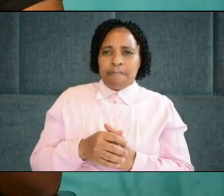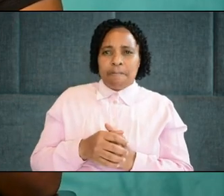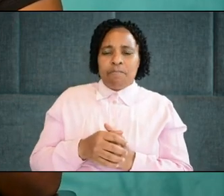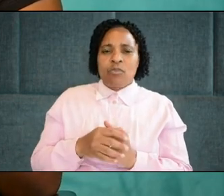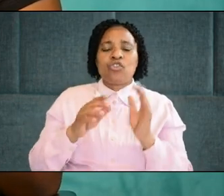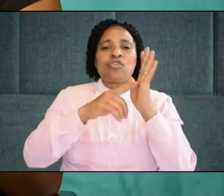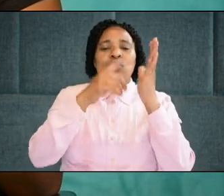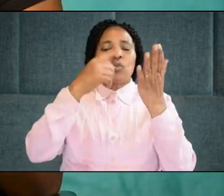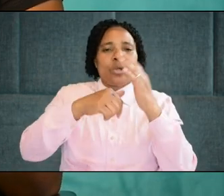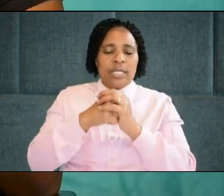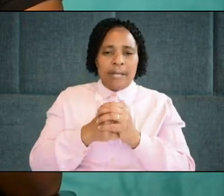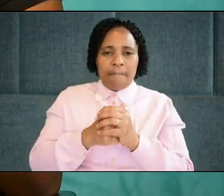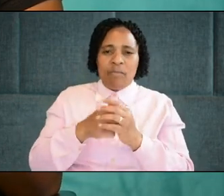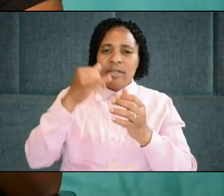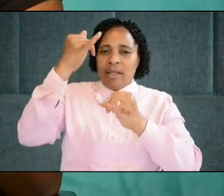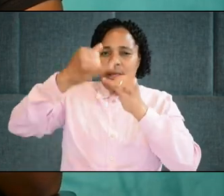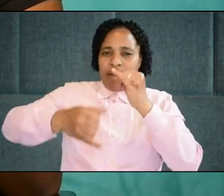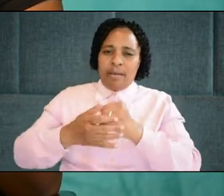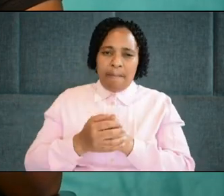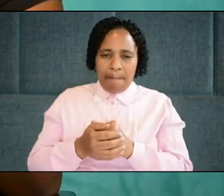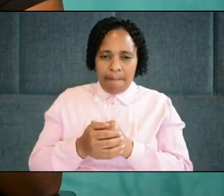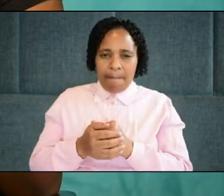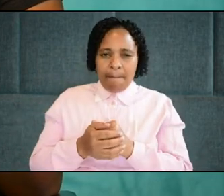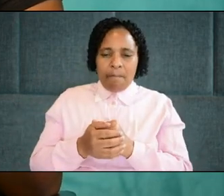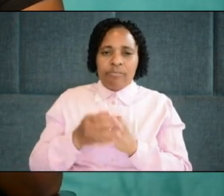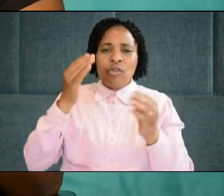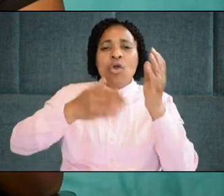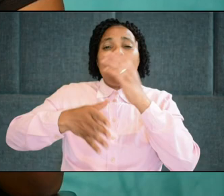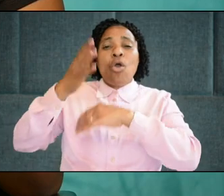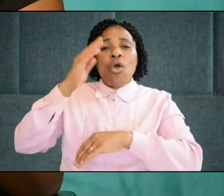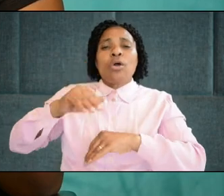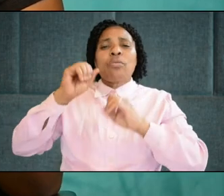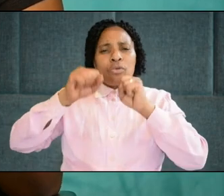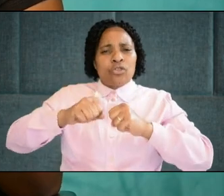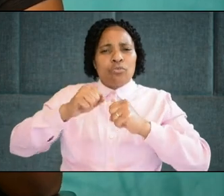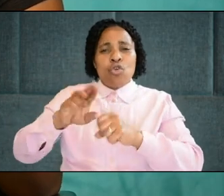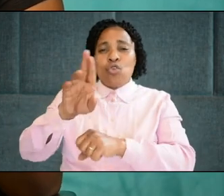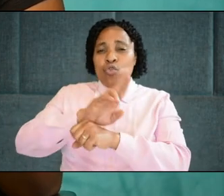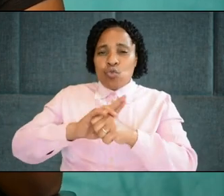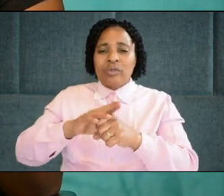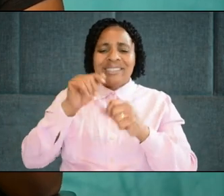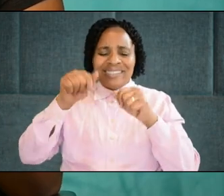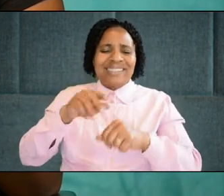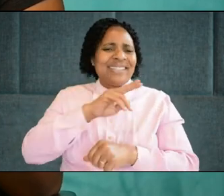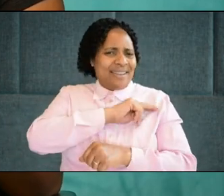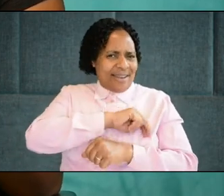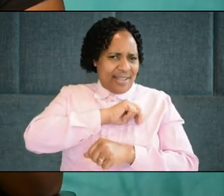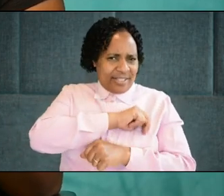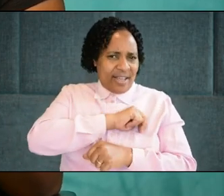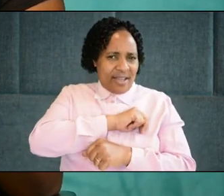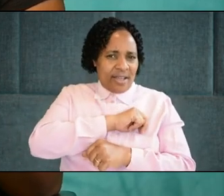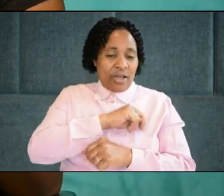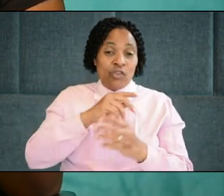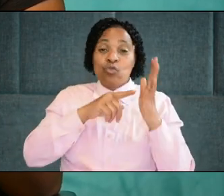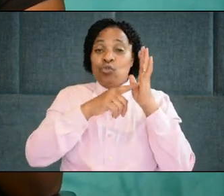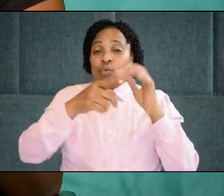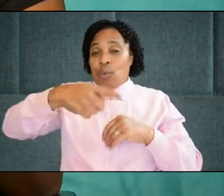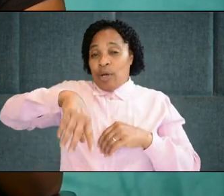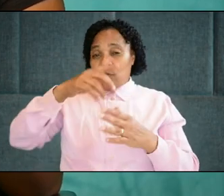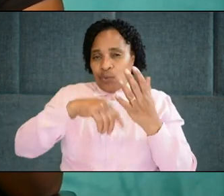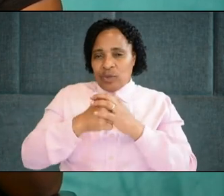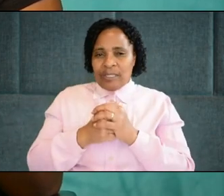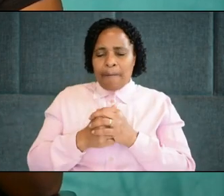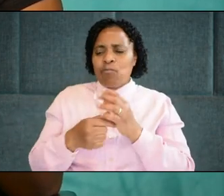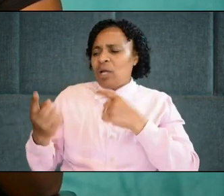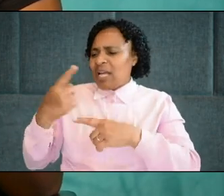this shows that at the end, even at the end, God will still use nature to show us that we're